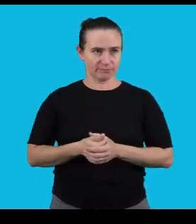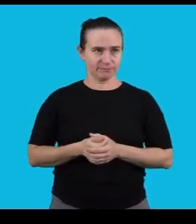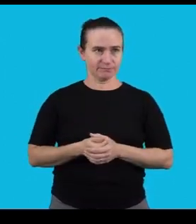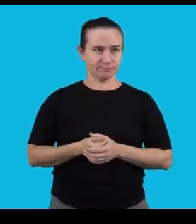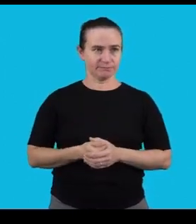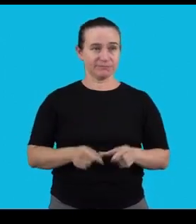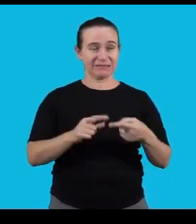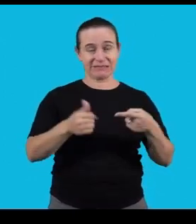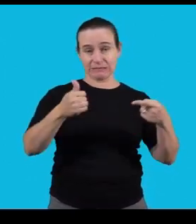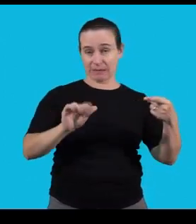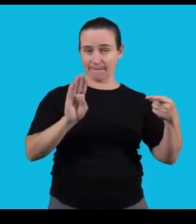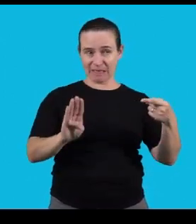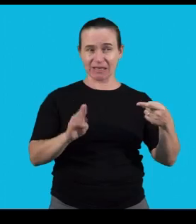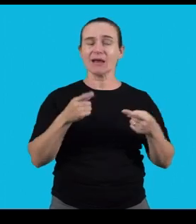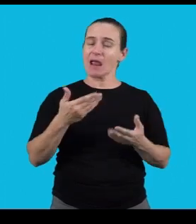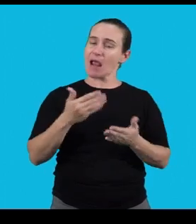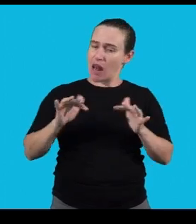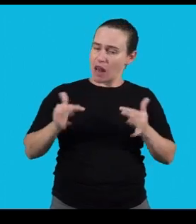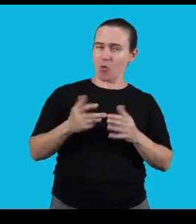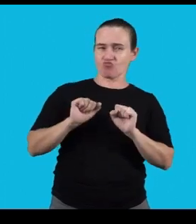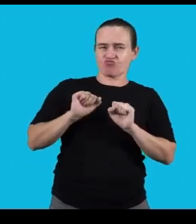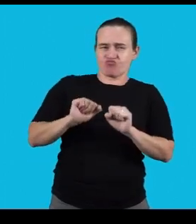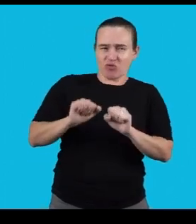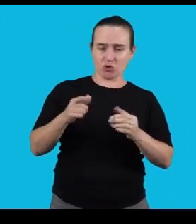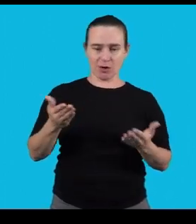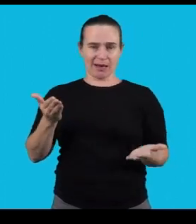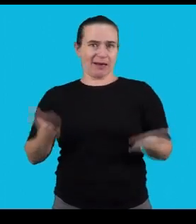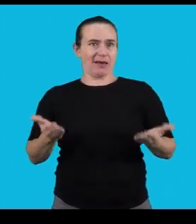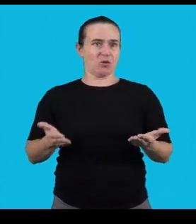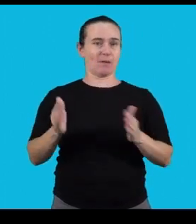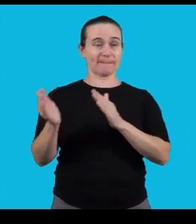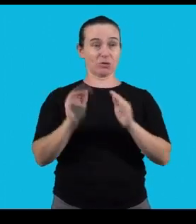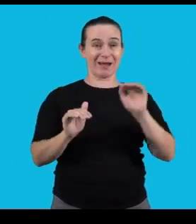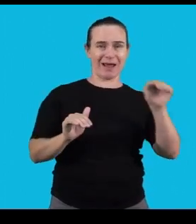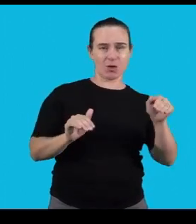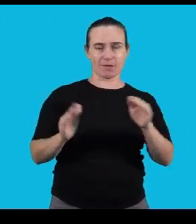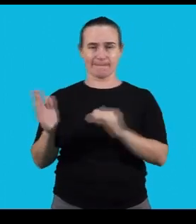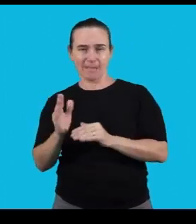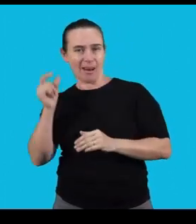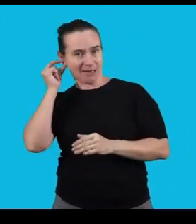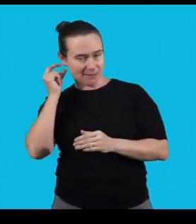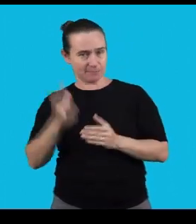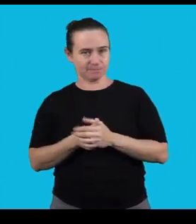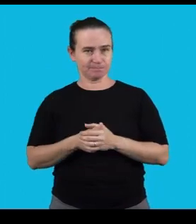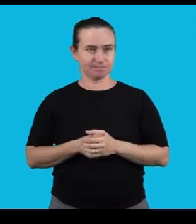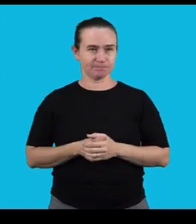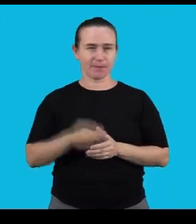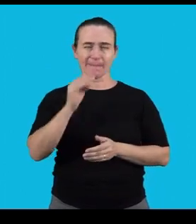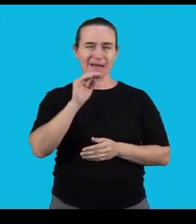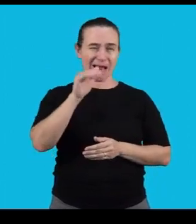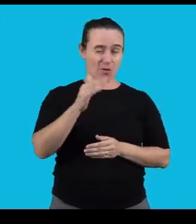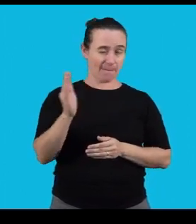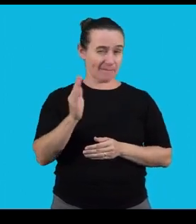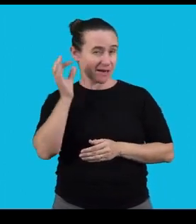marks. B. Allows pressure to equalize between the outer and the middle ear. So